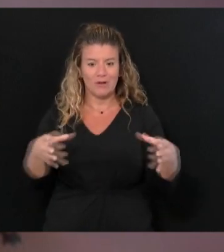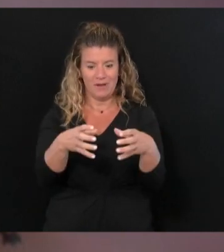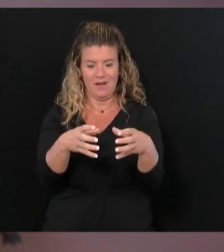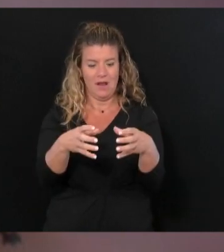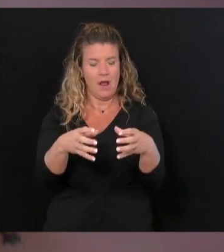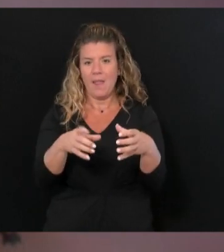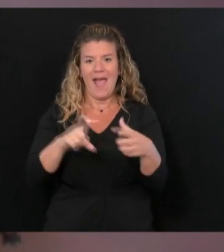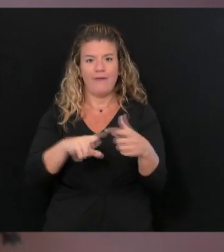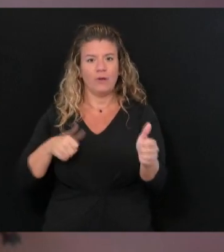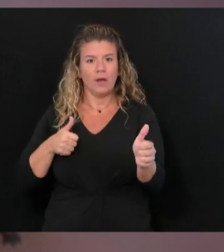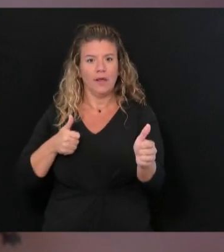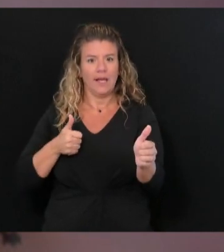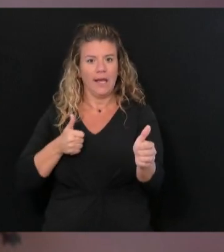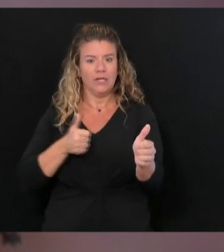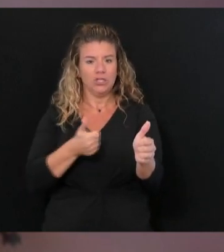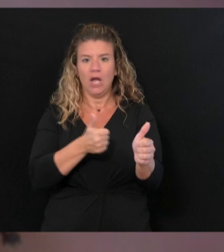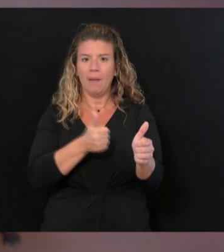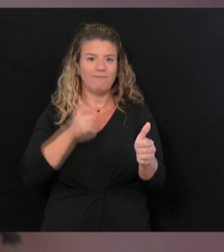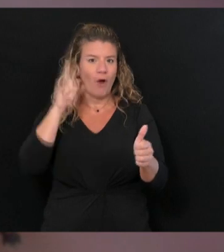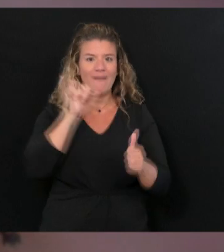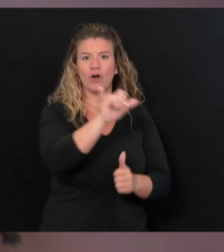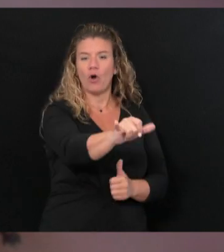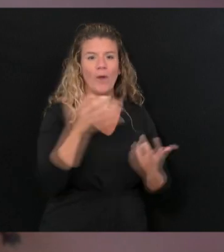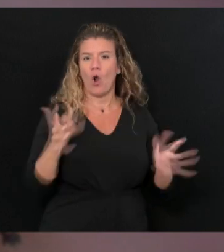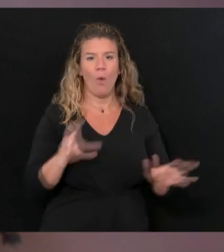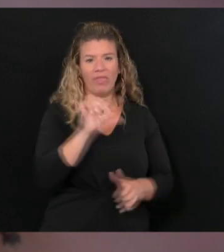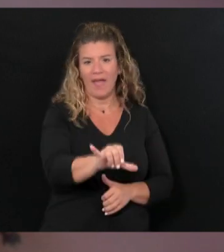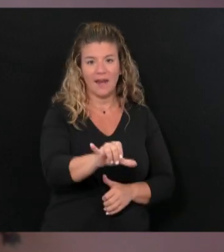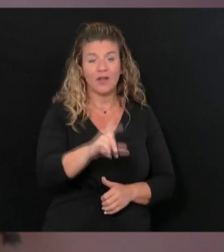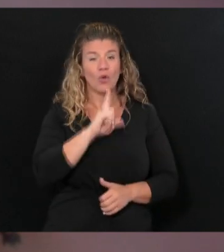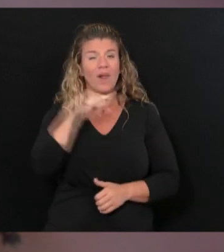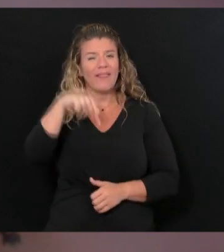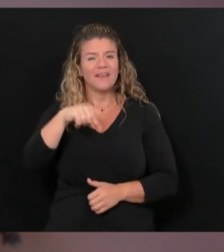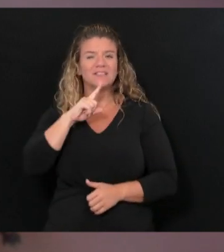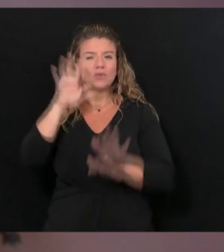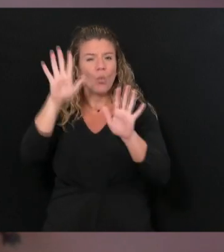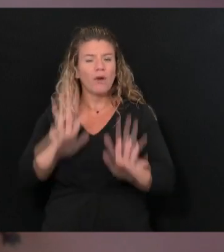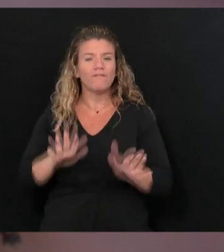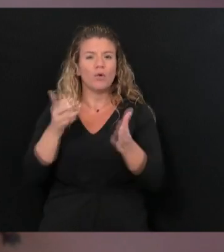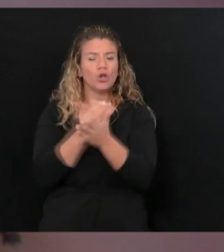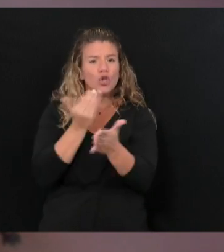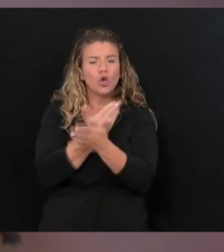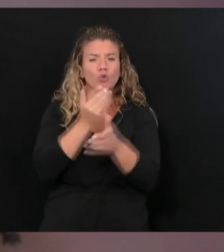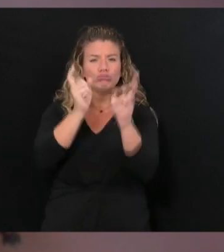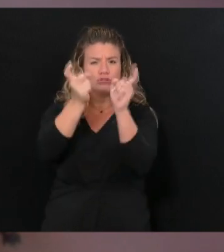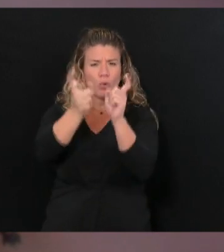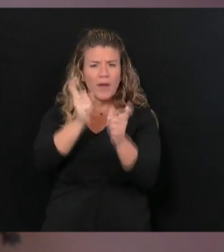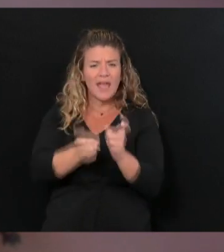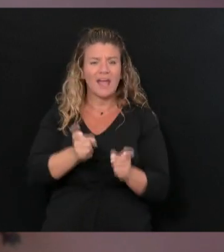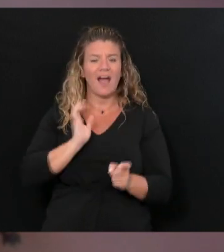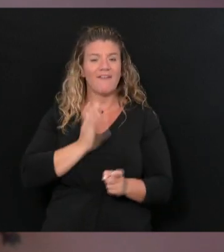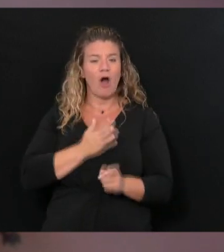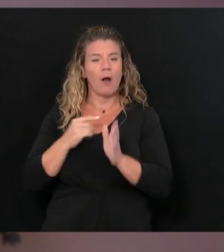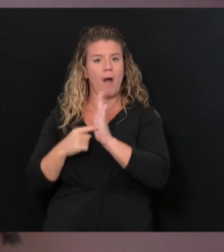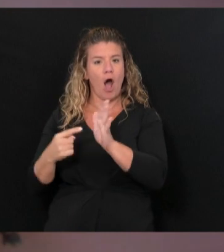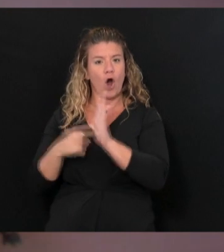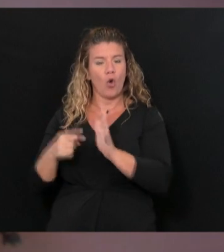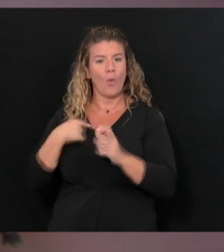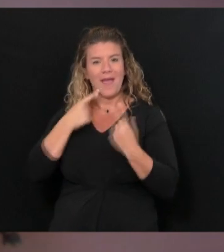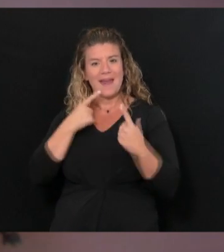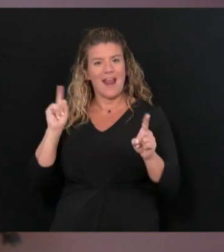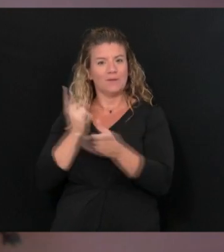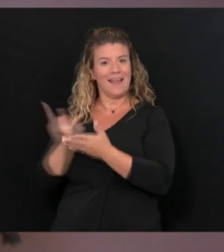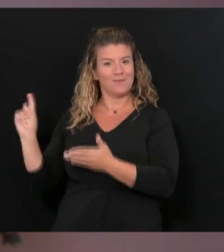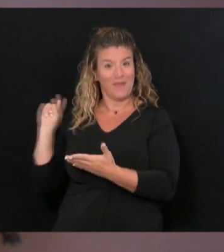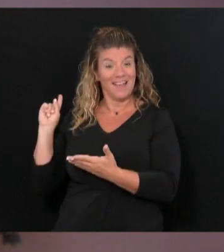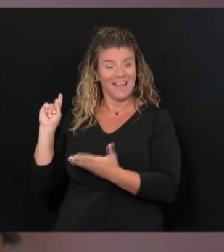catch up for the rest of their life. So I think this is a wonderful new tweak of the existing model so that we are